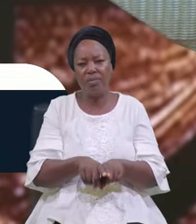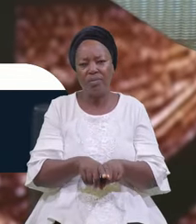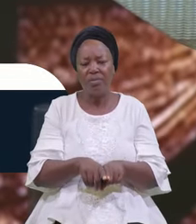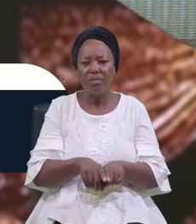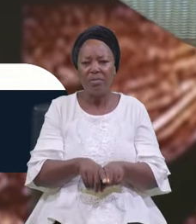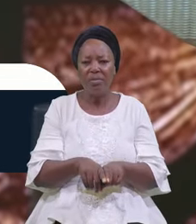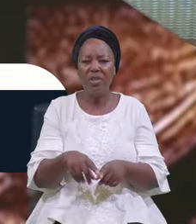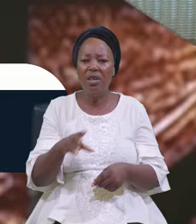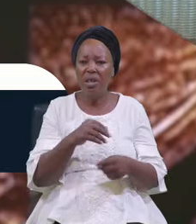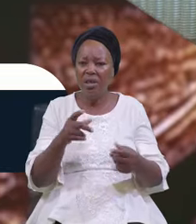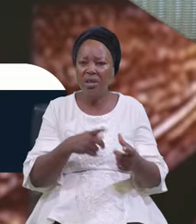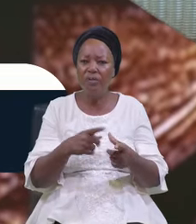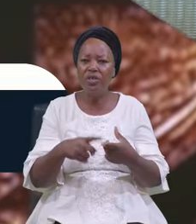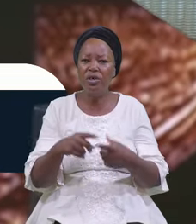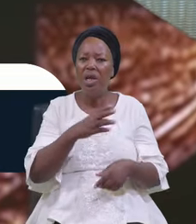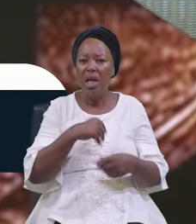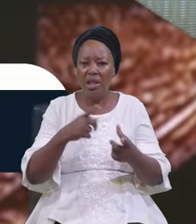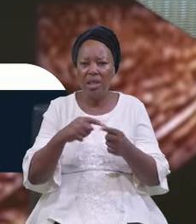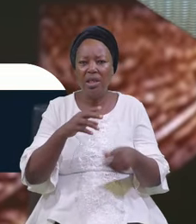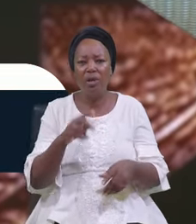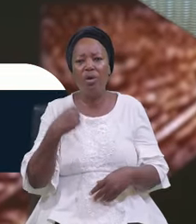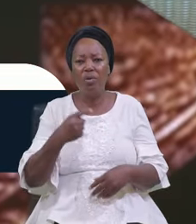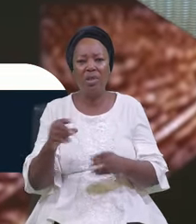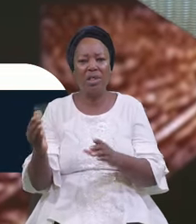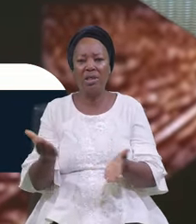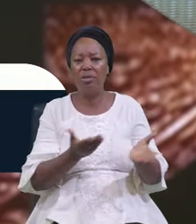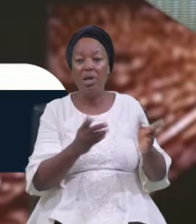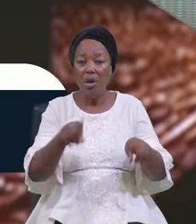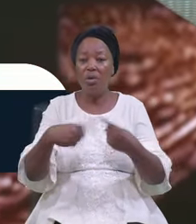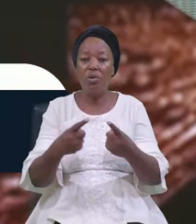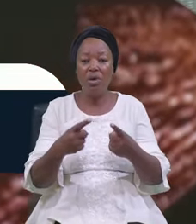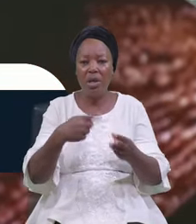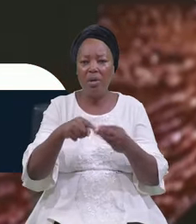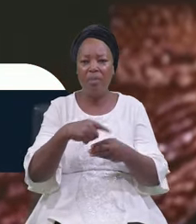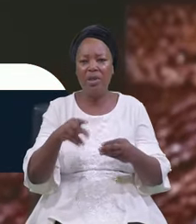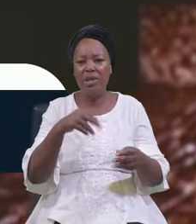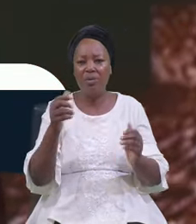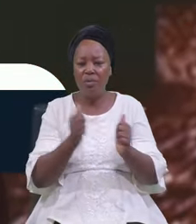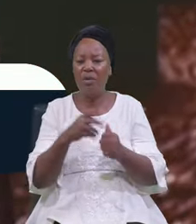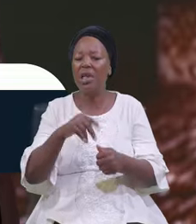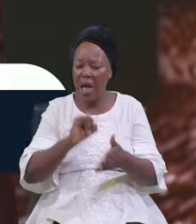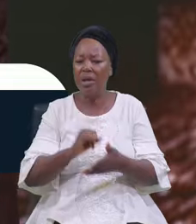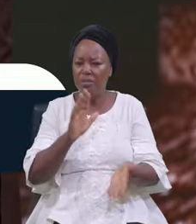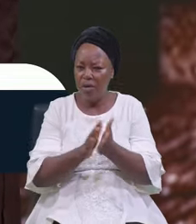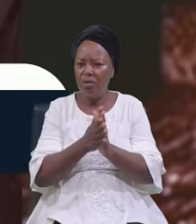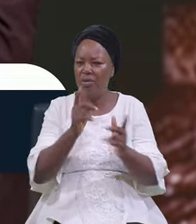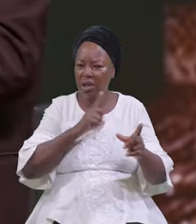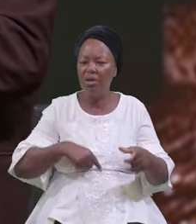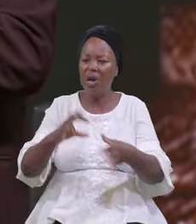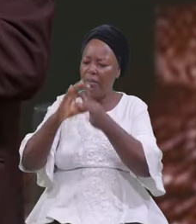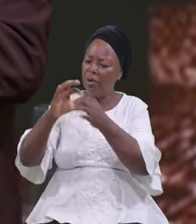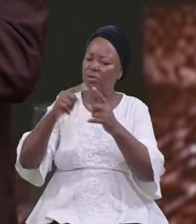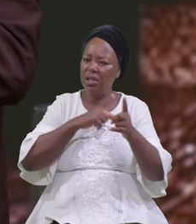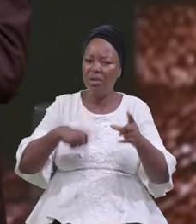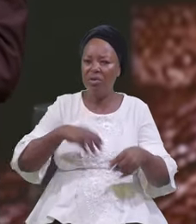about, I belong to the Lord, I'm separated unto the Lord. The constant conviction, I'm not like them, I'm not like the world,